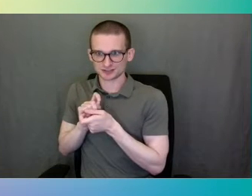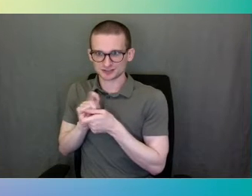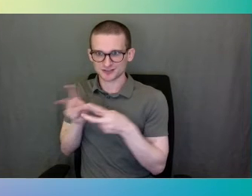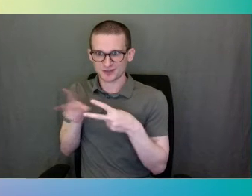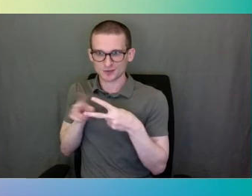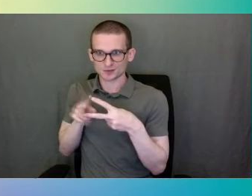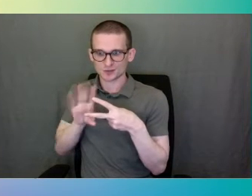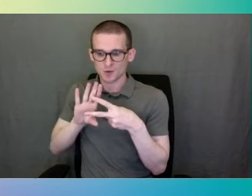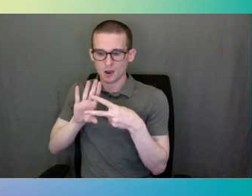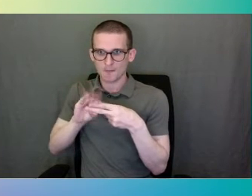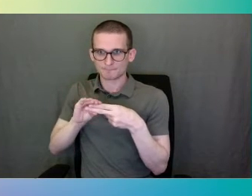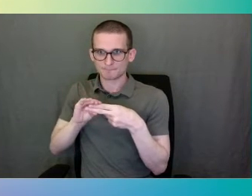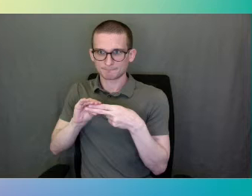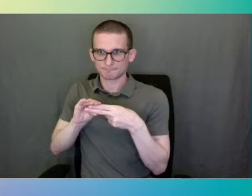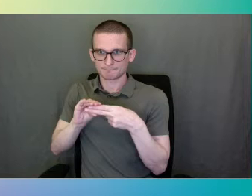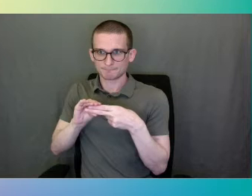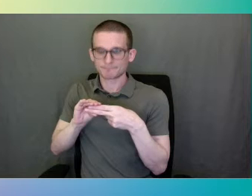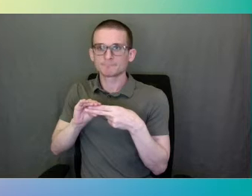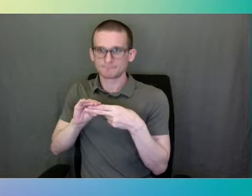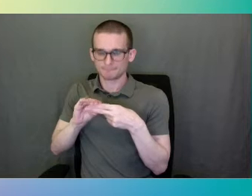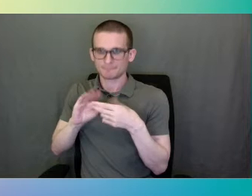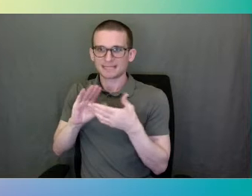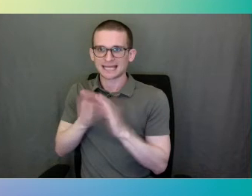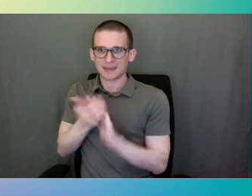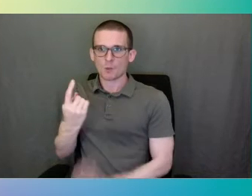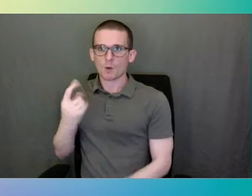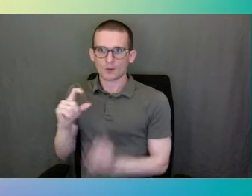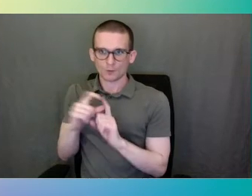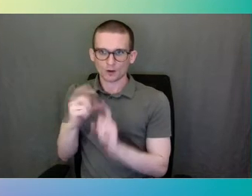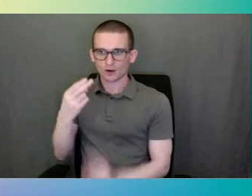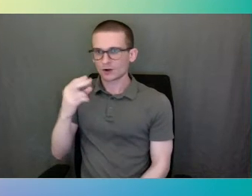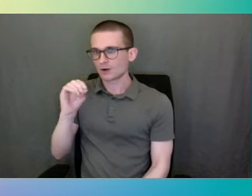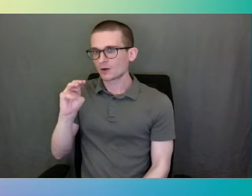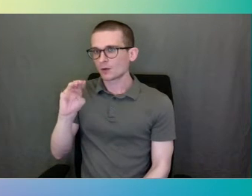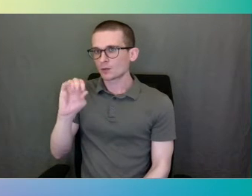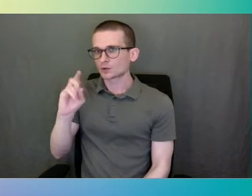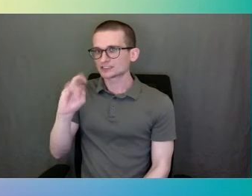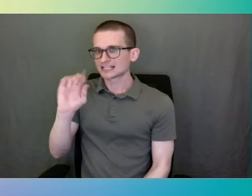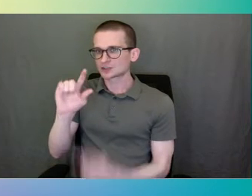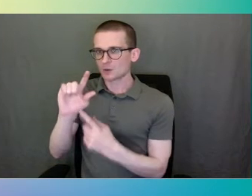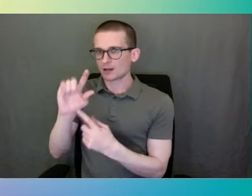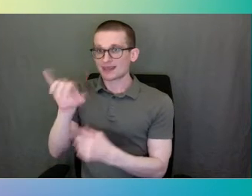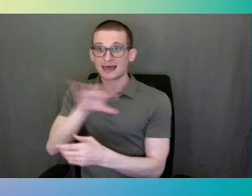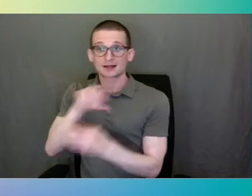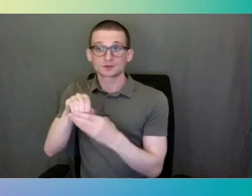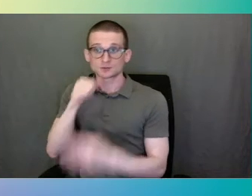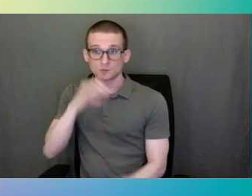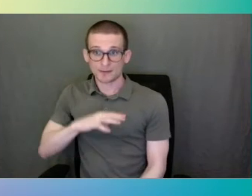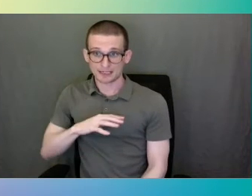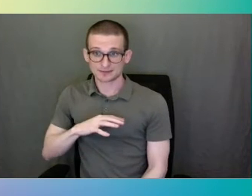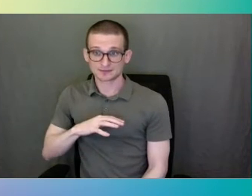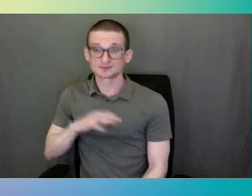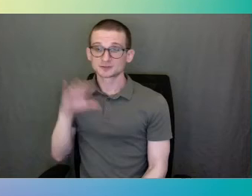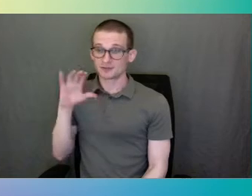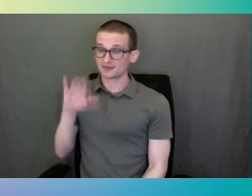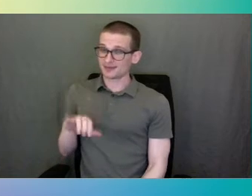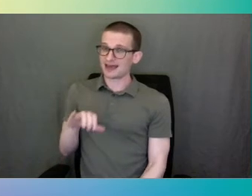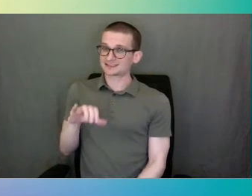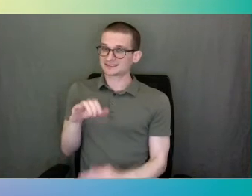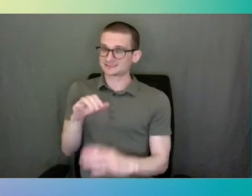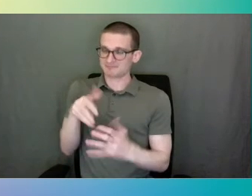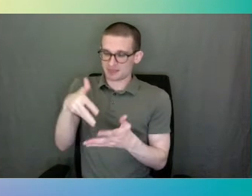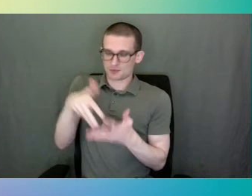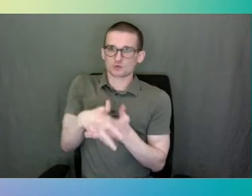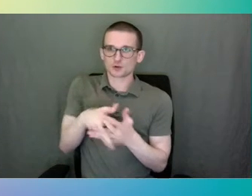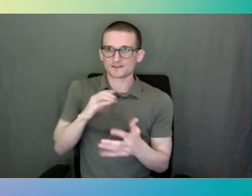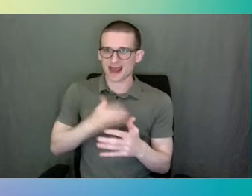combined and they came to mean the word homosexual, which includes women. So this is the basis of our problem. So we are